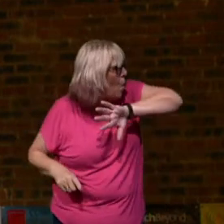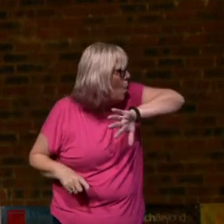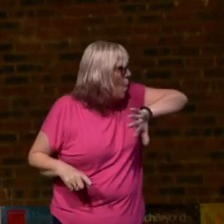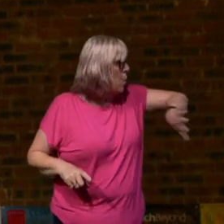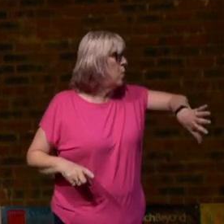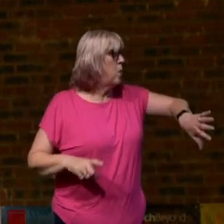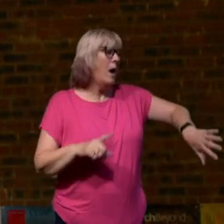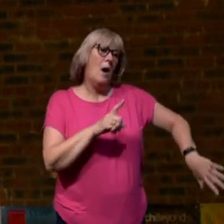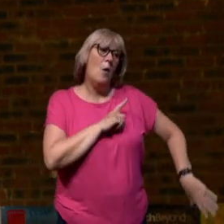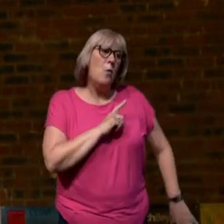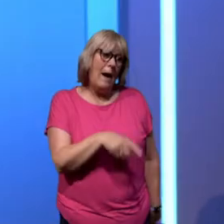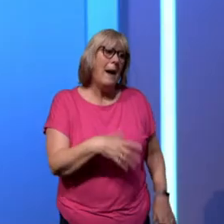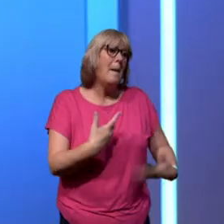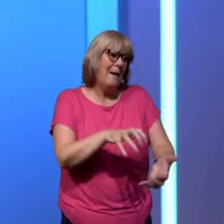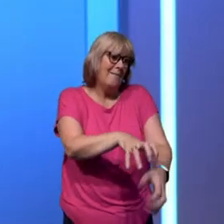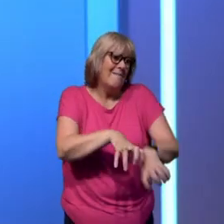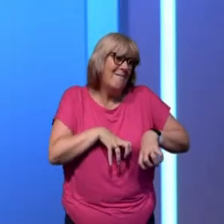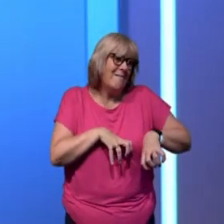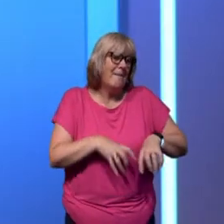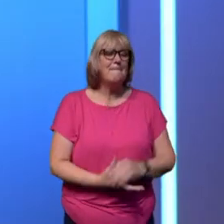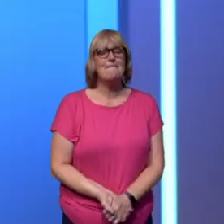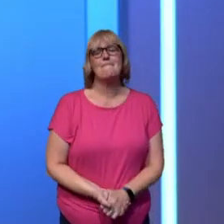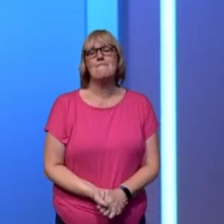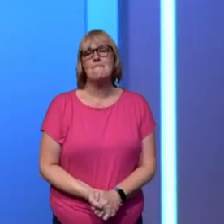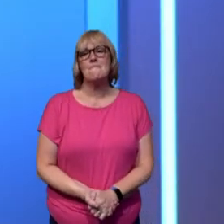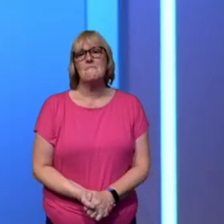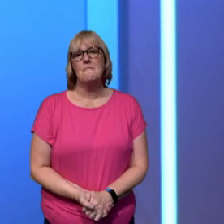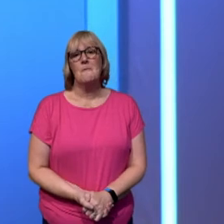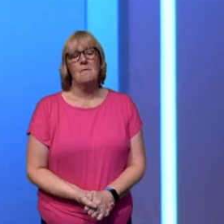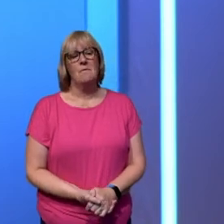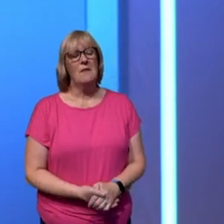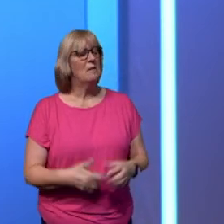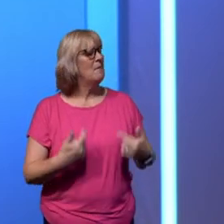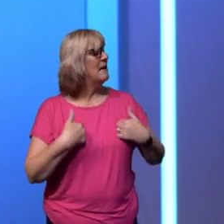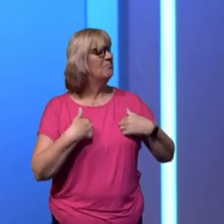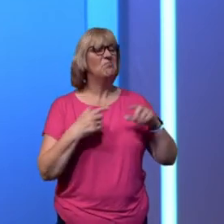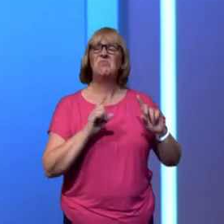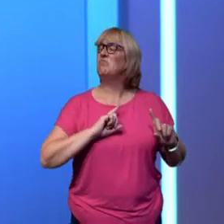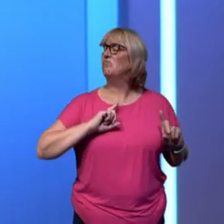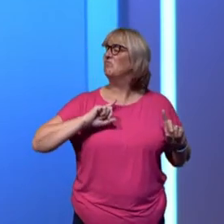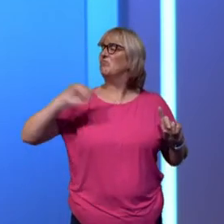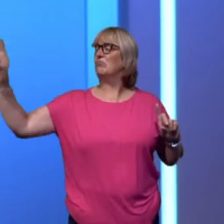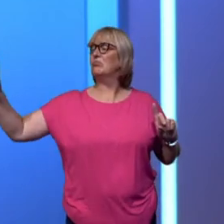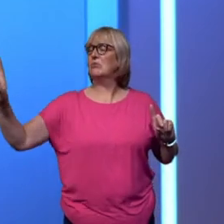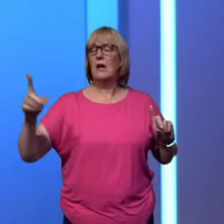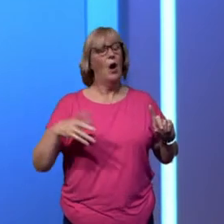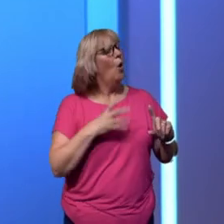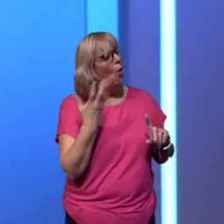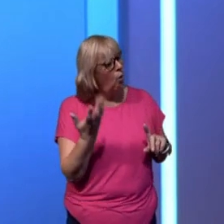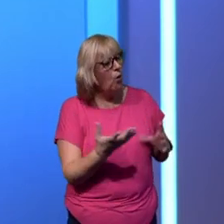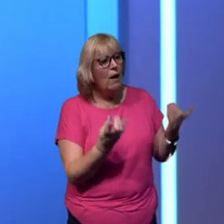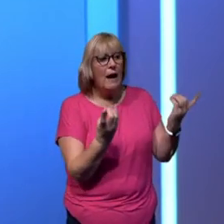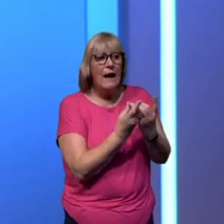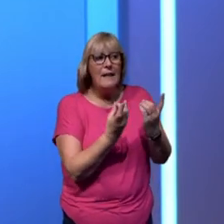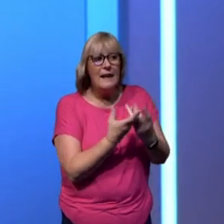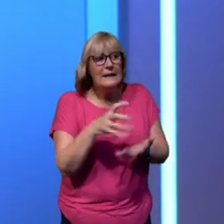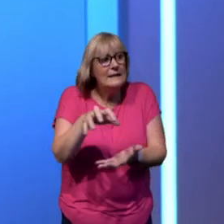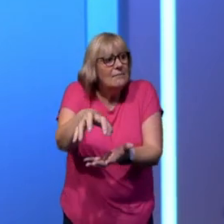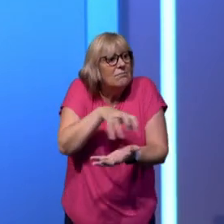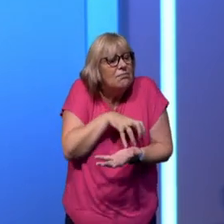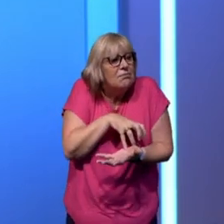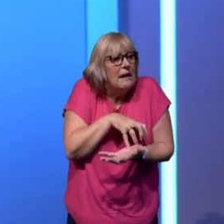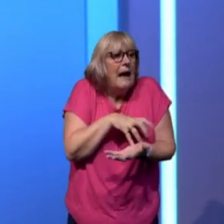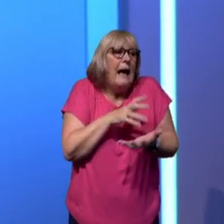made liable to destruction. I will not be with you anymore unless you destroy whatever among you is devoted